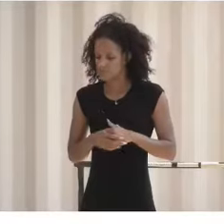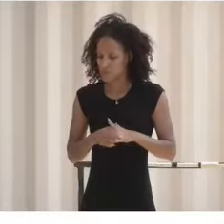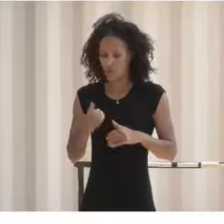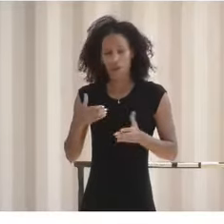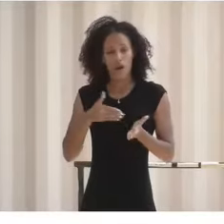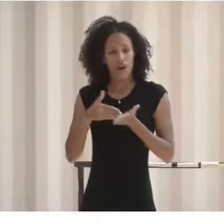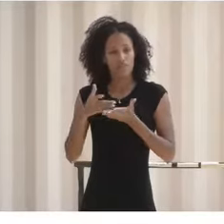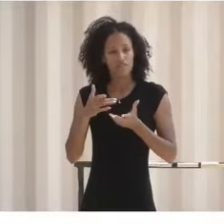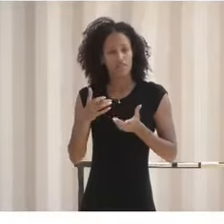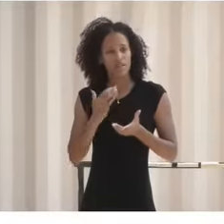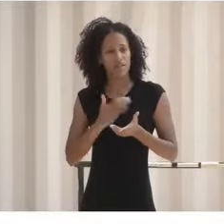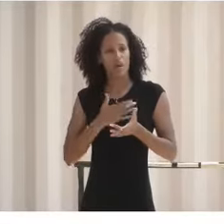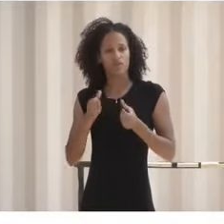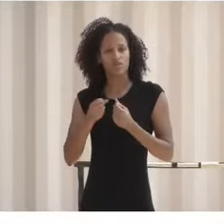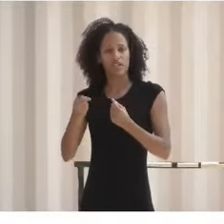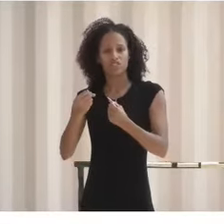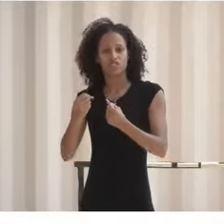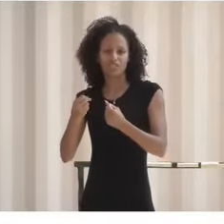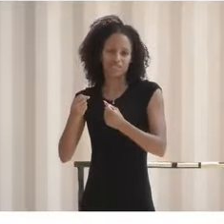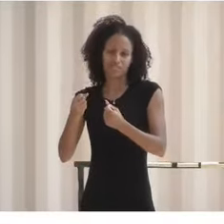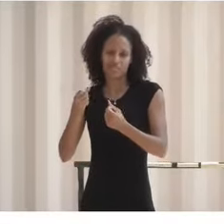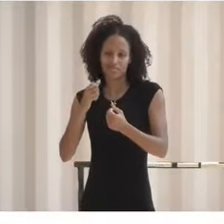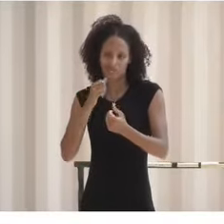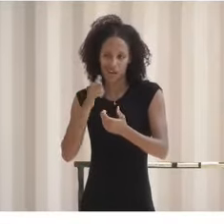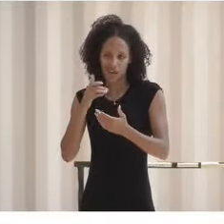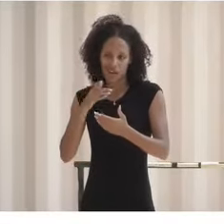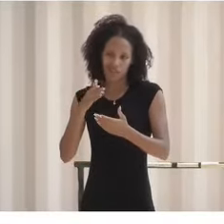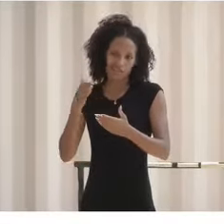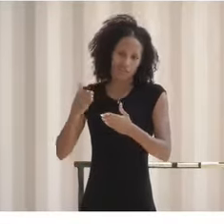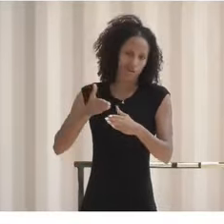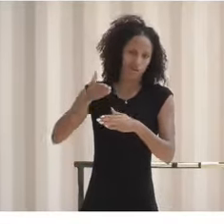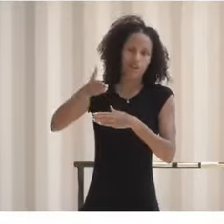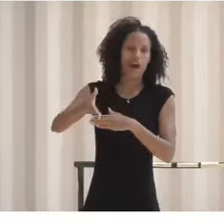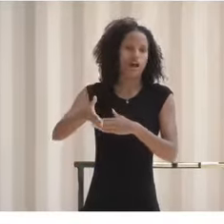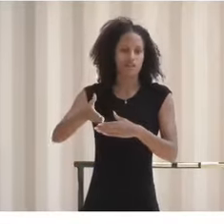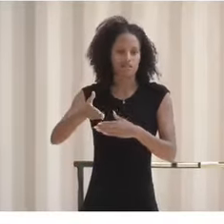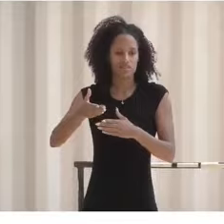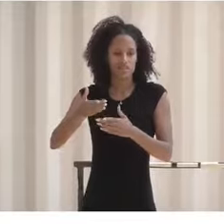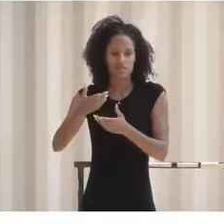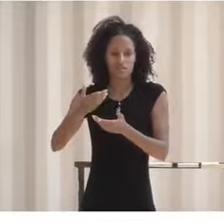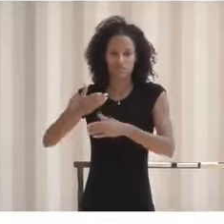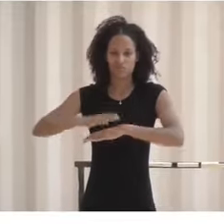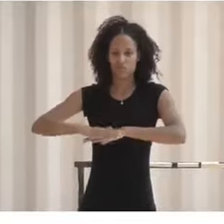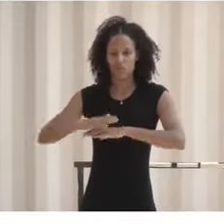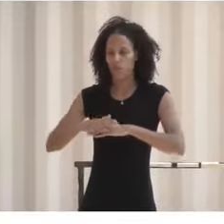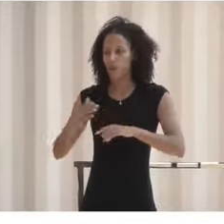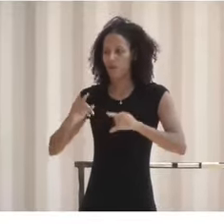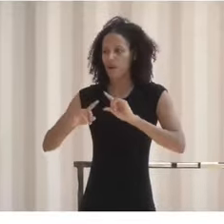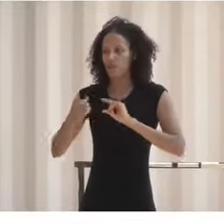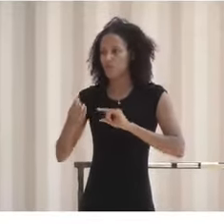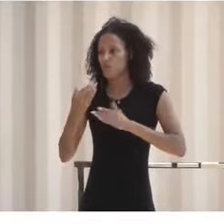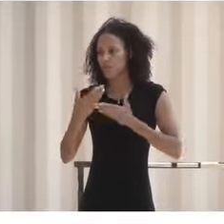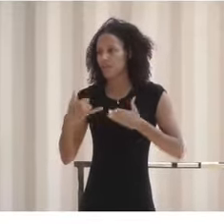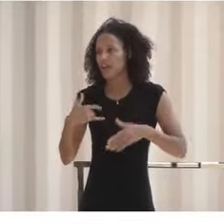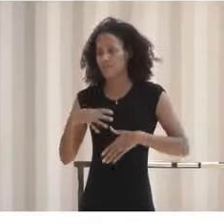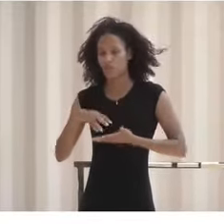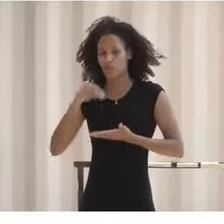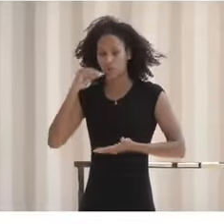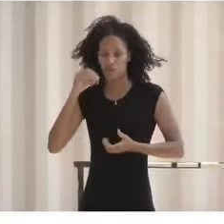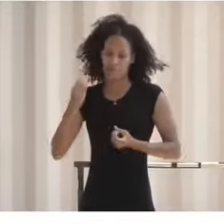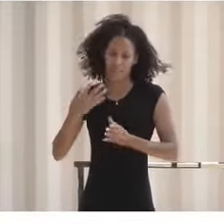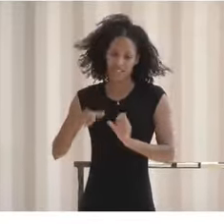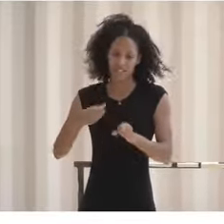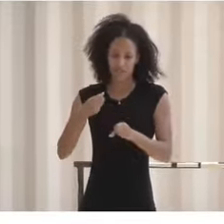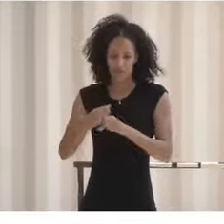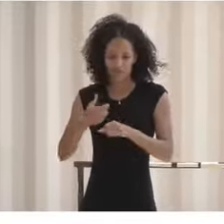strategies don't live beyond the assigned board. Frankly, if there's one thing that I've learned over the years